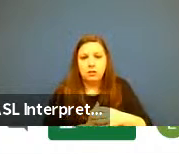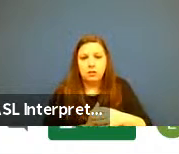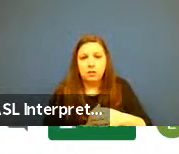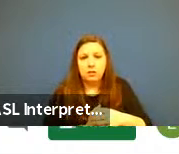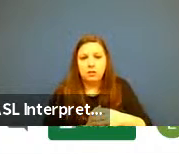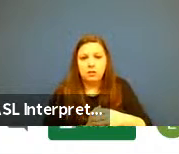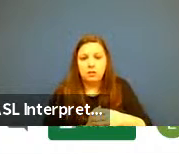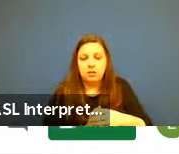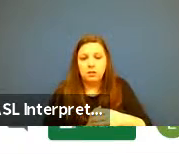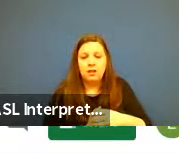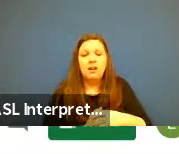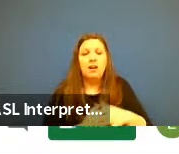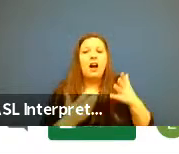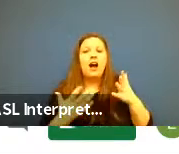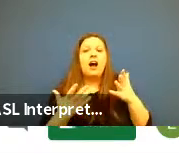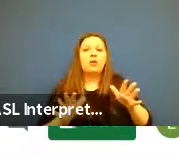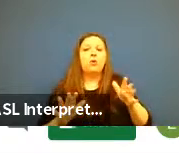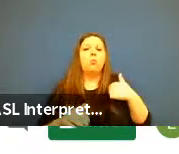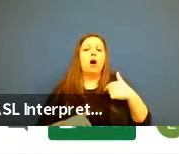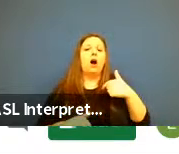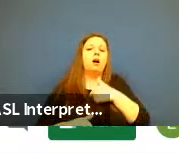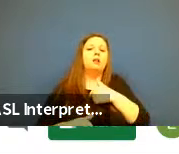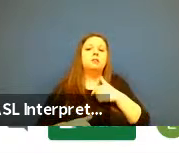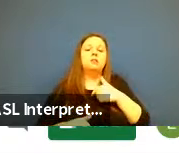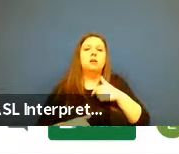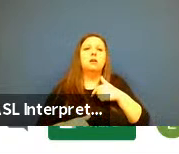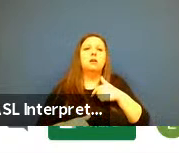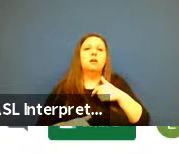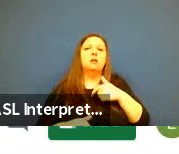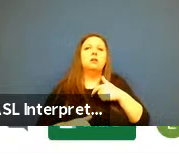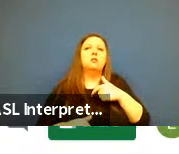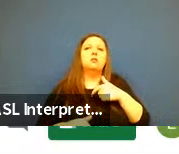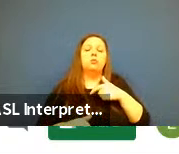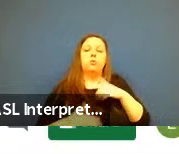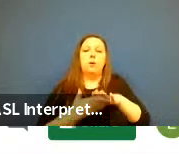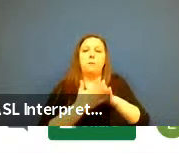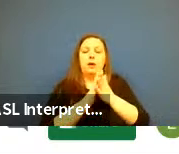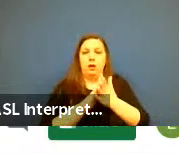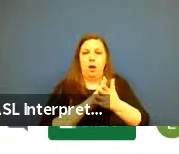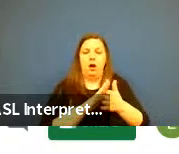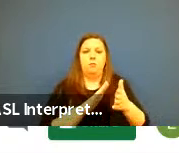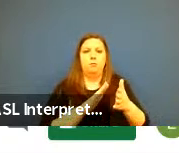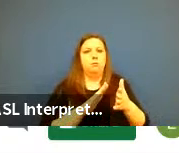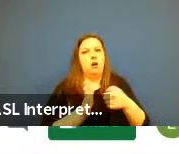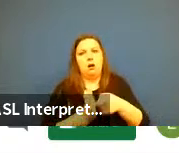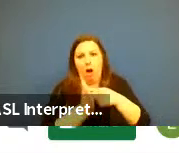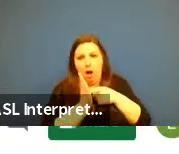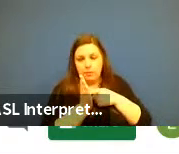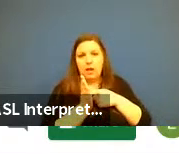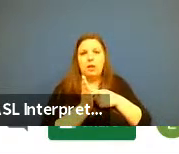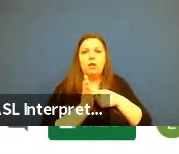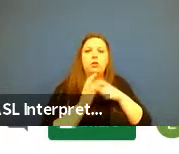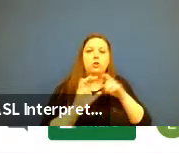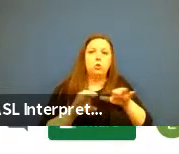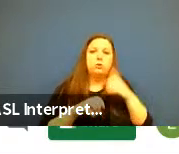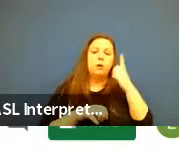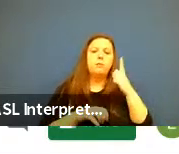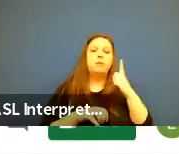us to do something that is going to put more work on